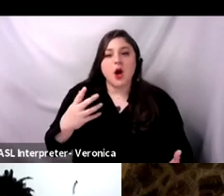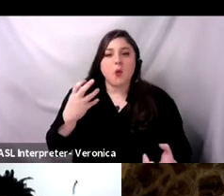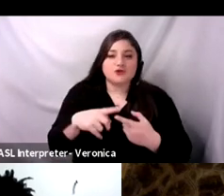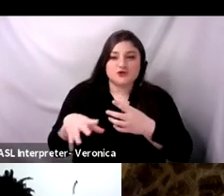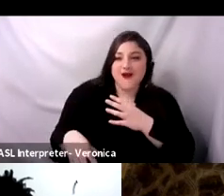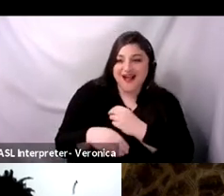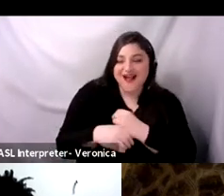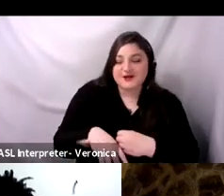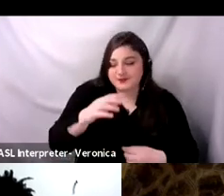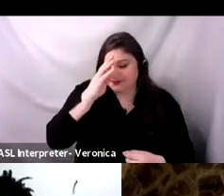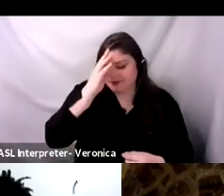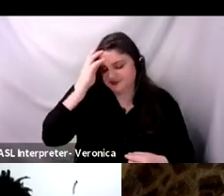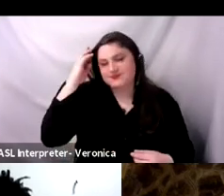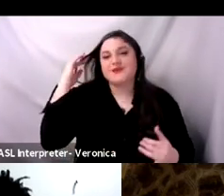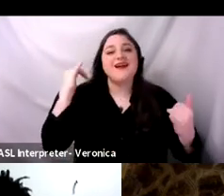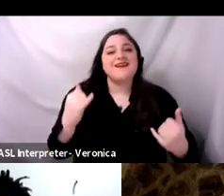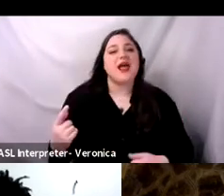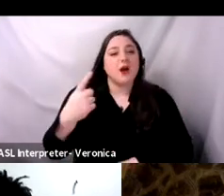and